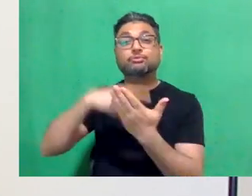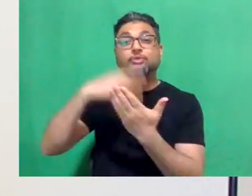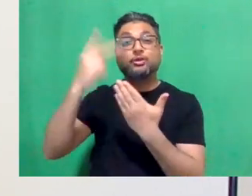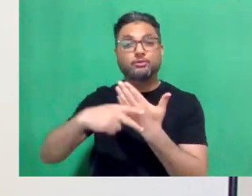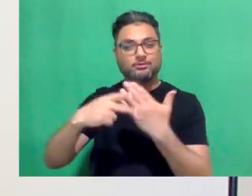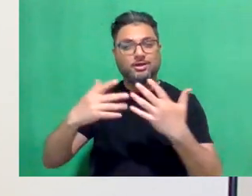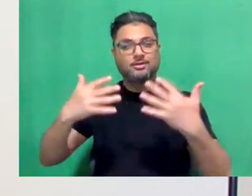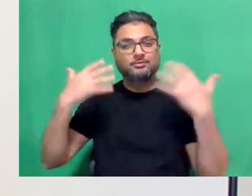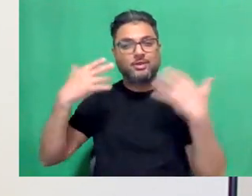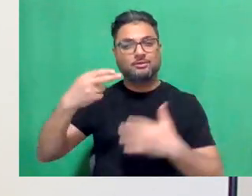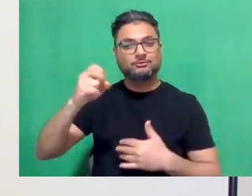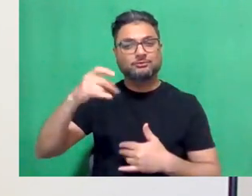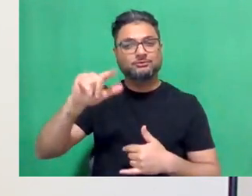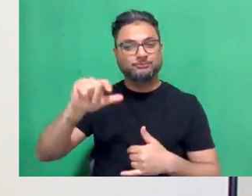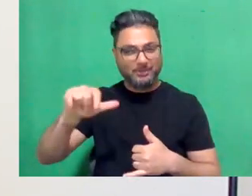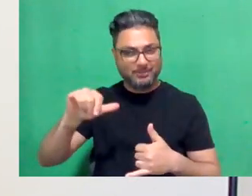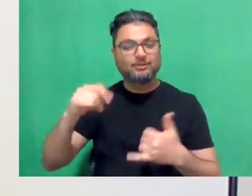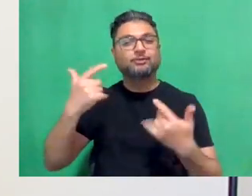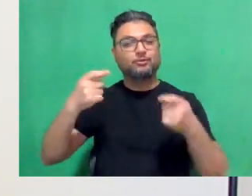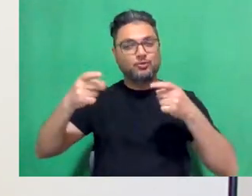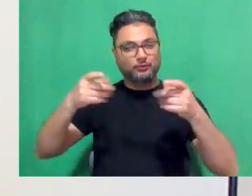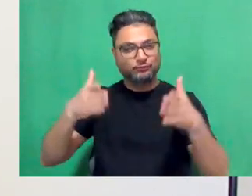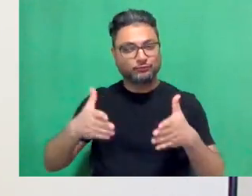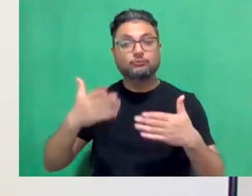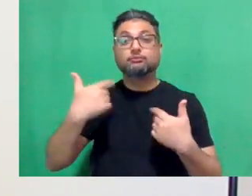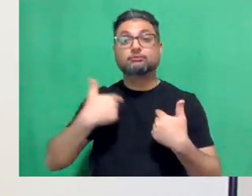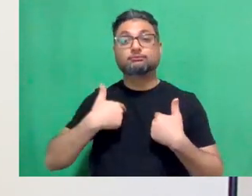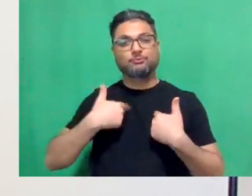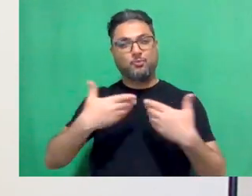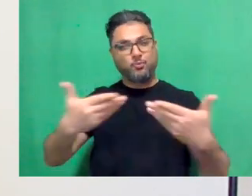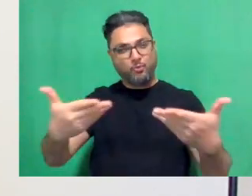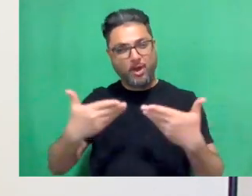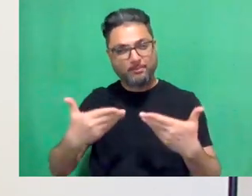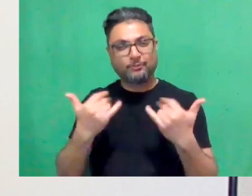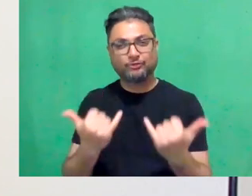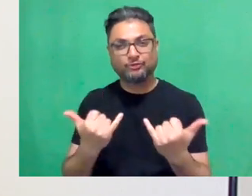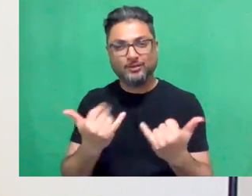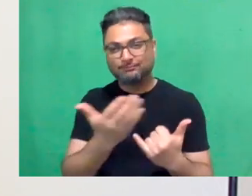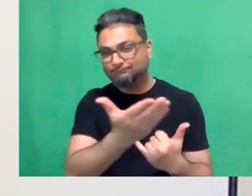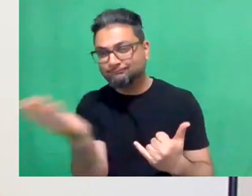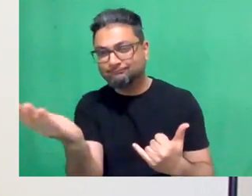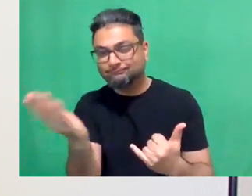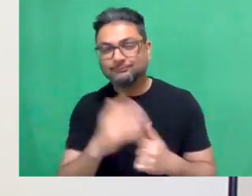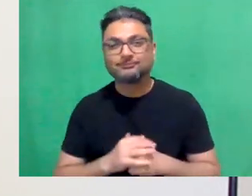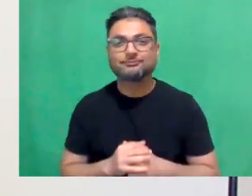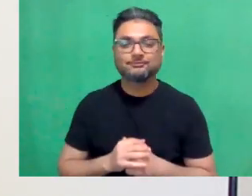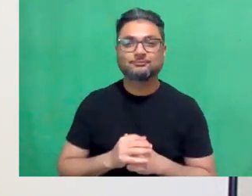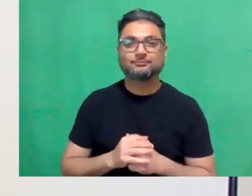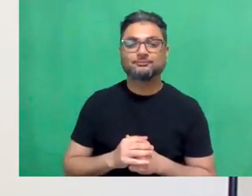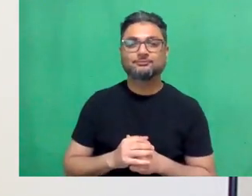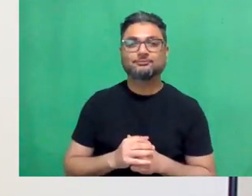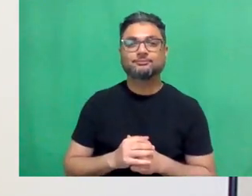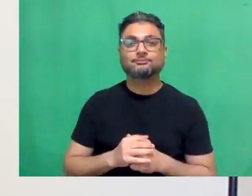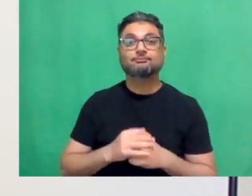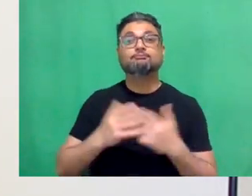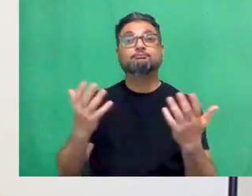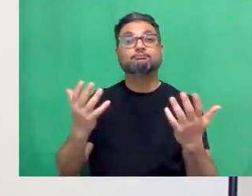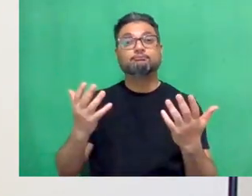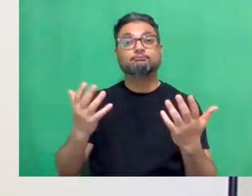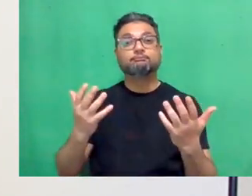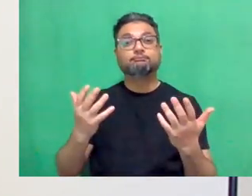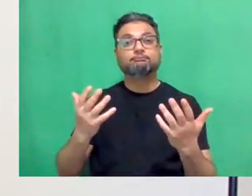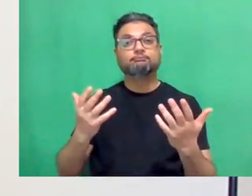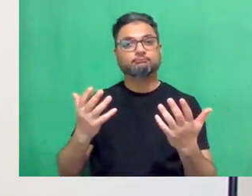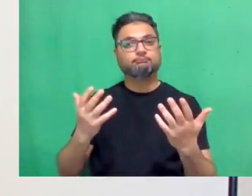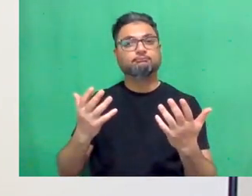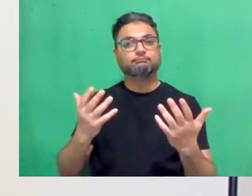Operations Management, and I'm very excited to be welcoming you today. I'd like to take a moment to give a shout out to our